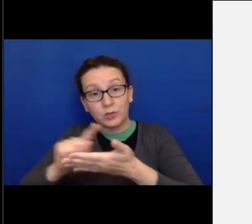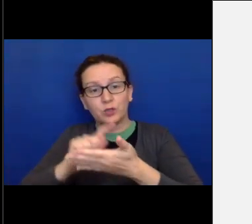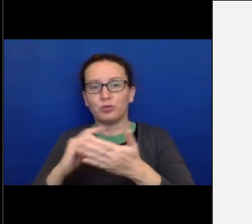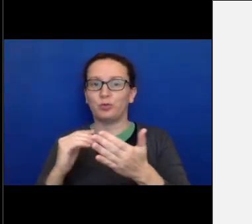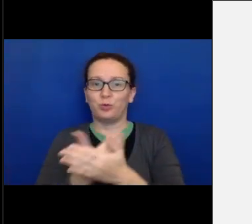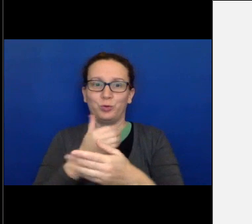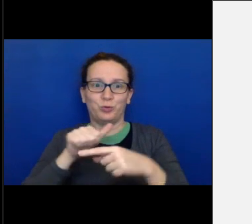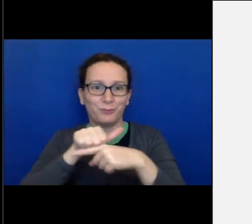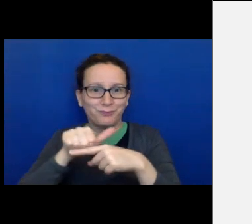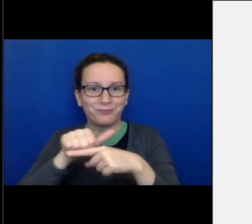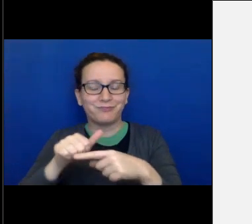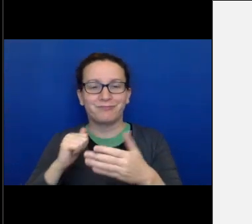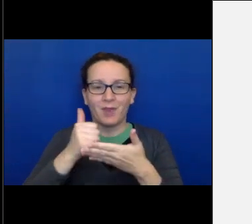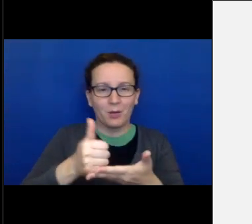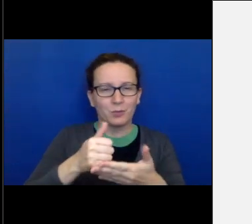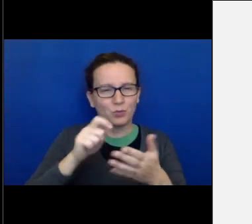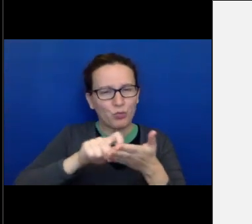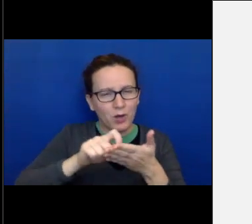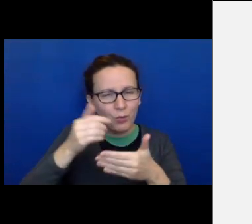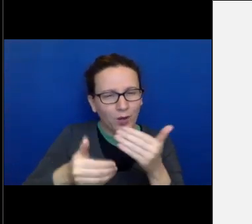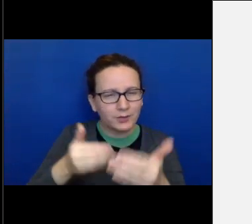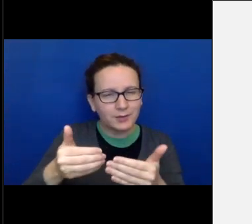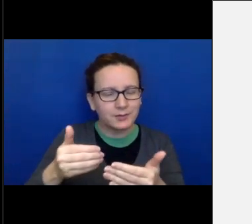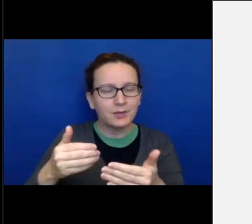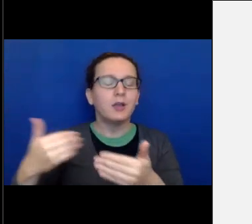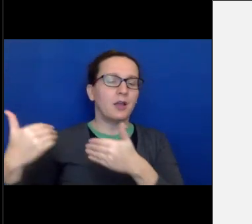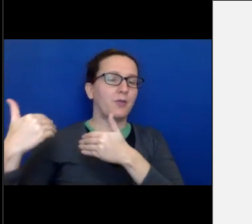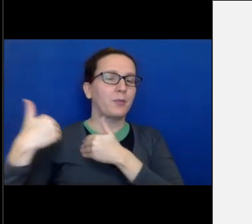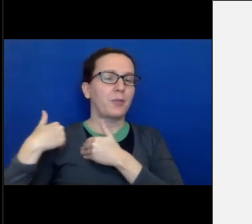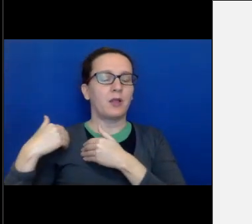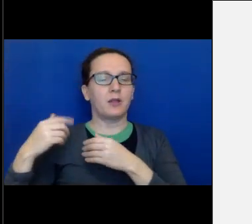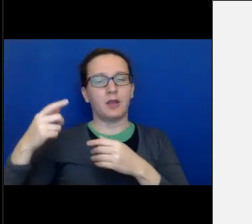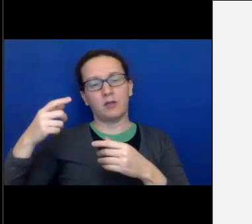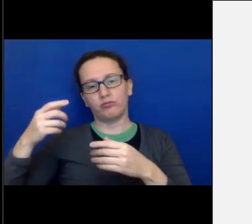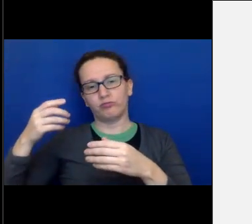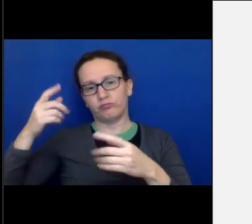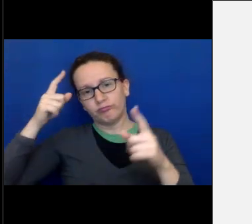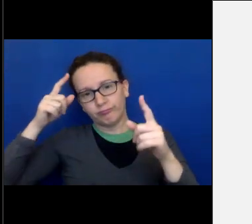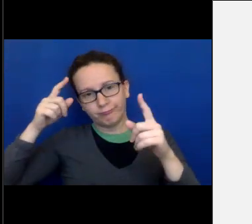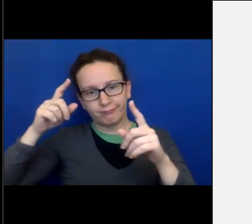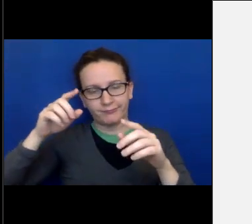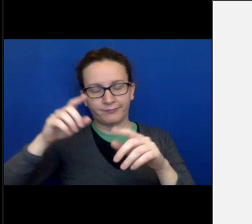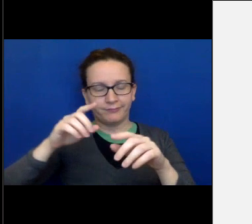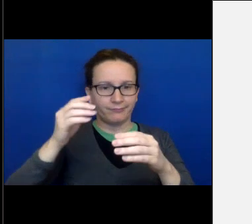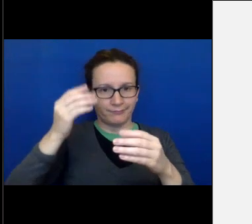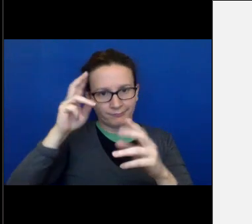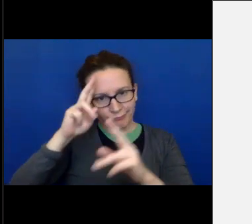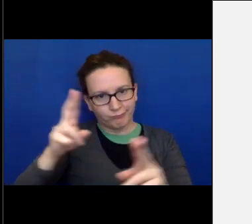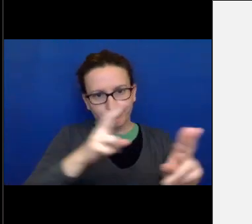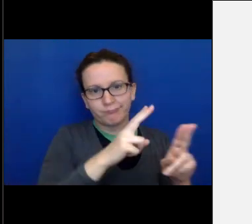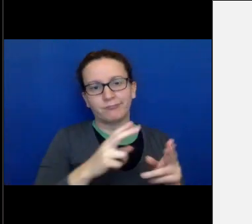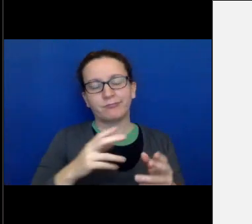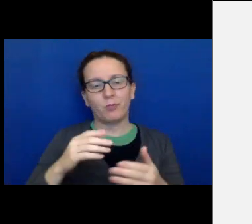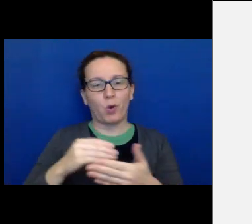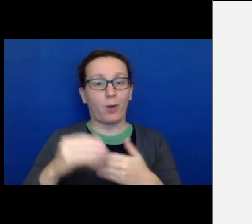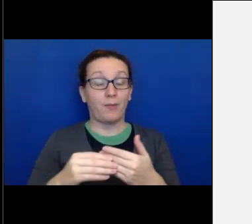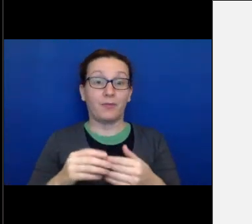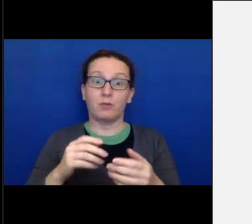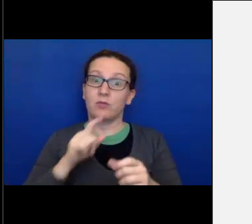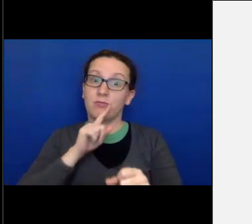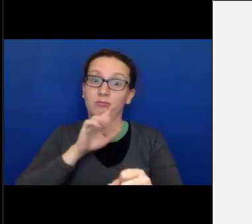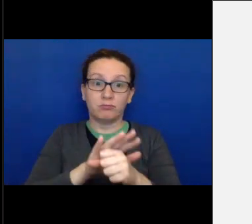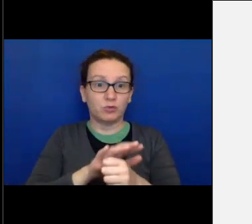your writing process, and you have an accountability group through that program. And again, you just commit to trying to write every